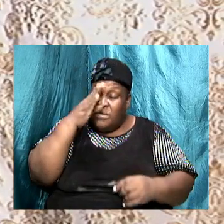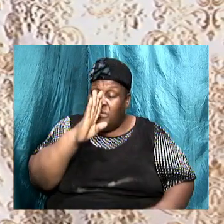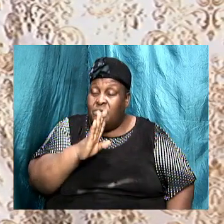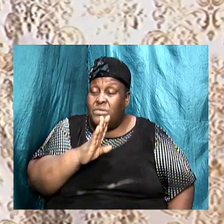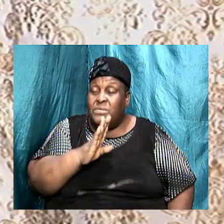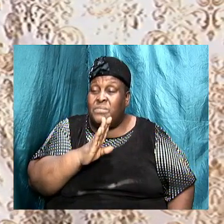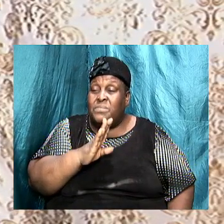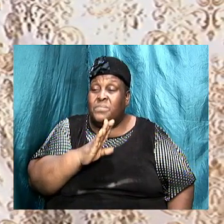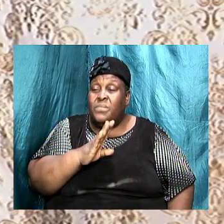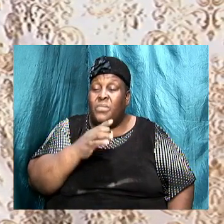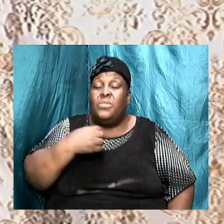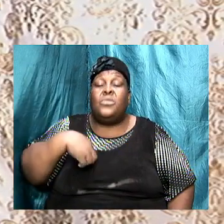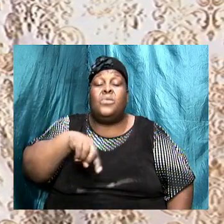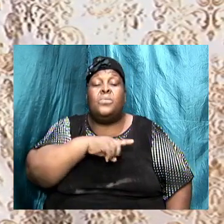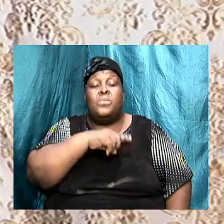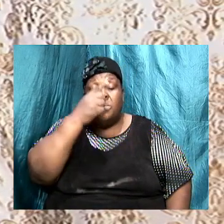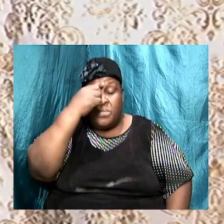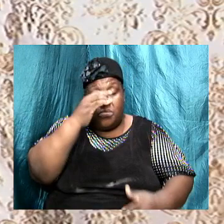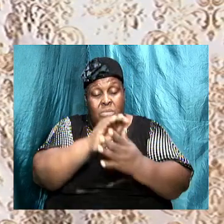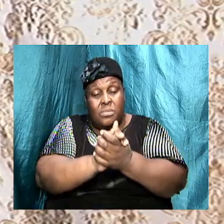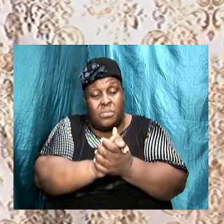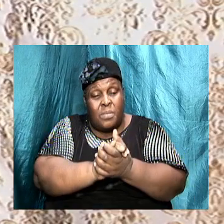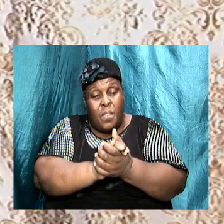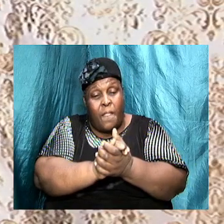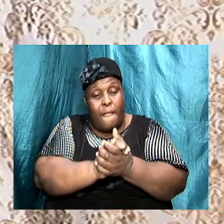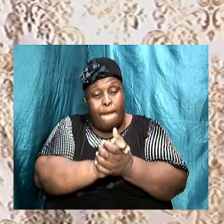God we believe.